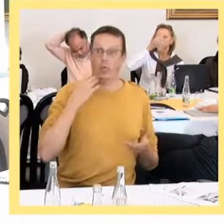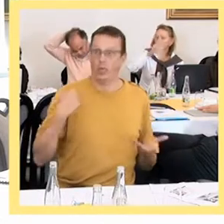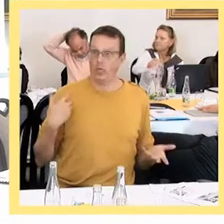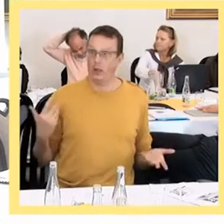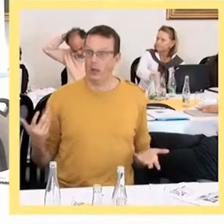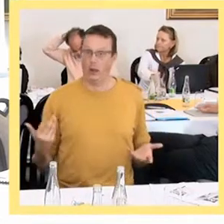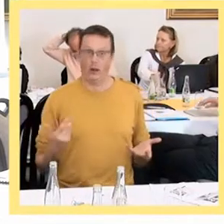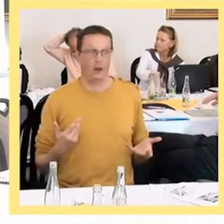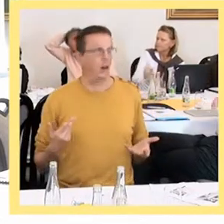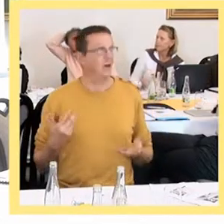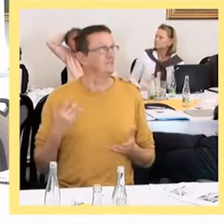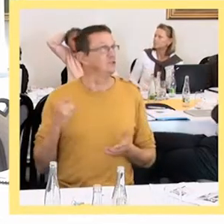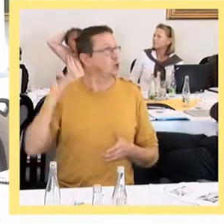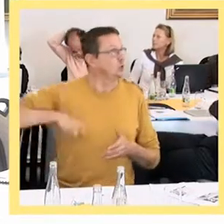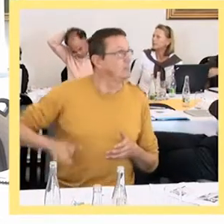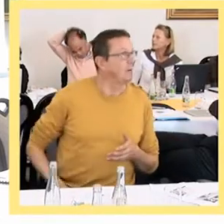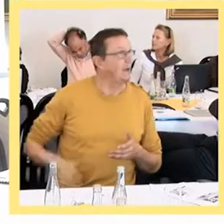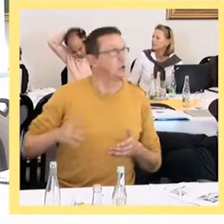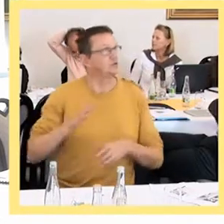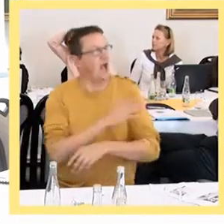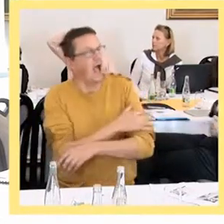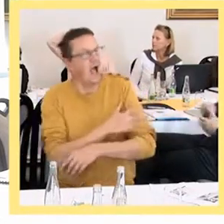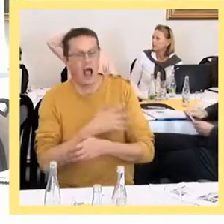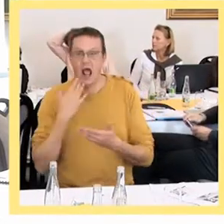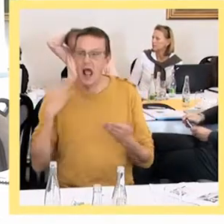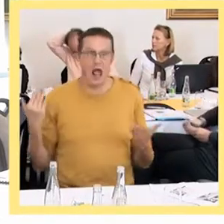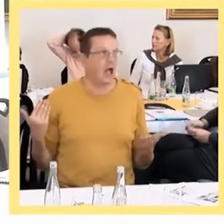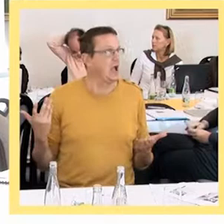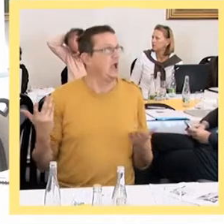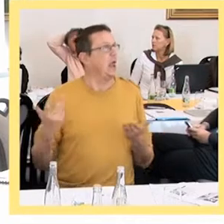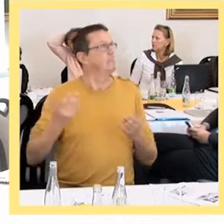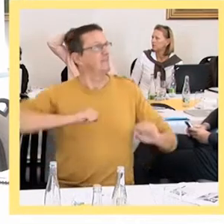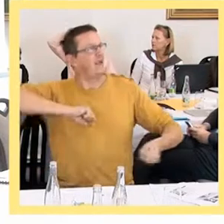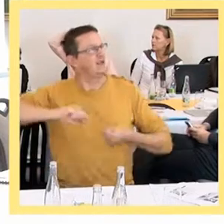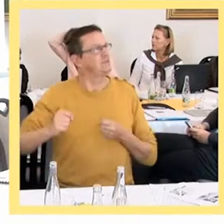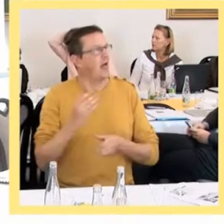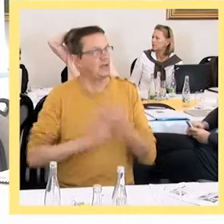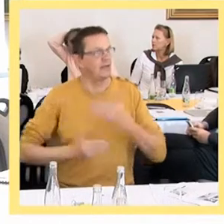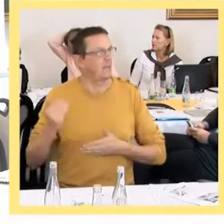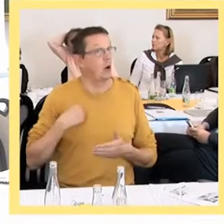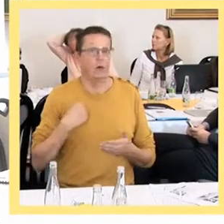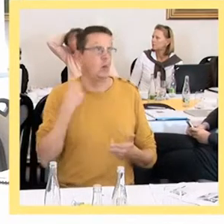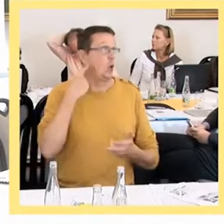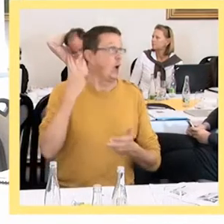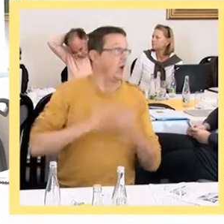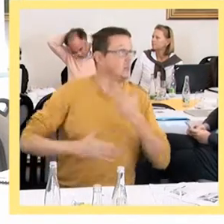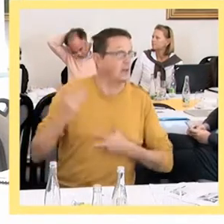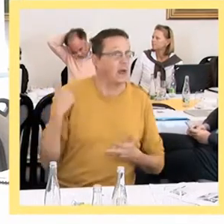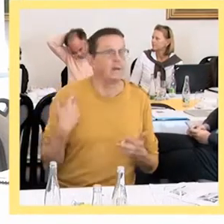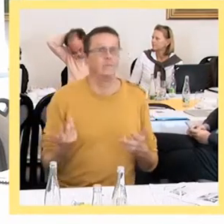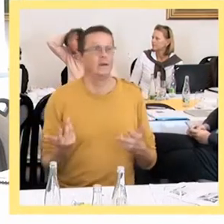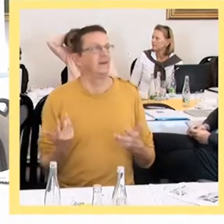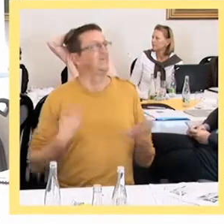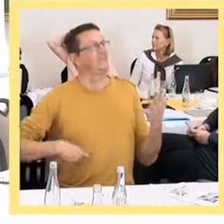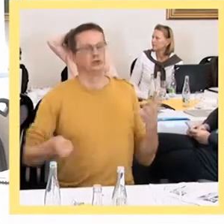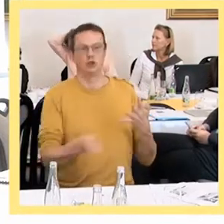people with prosthetic limbs or other mobility aids or hearing aids or with the white